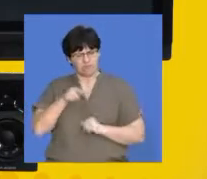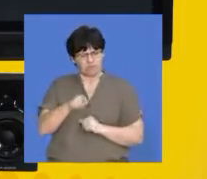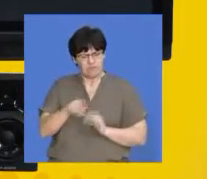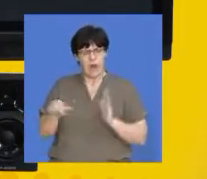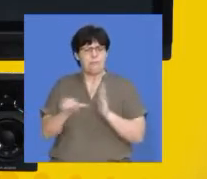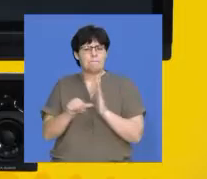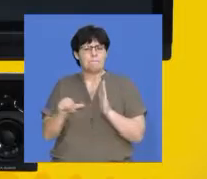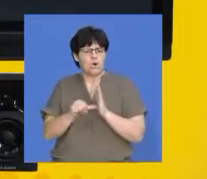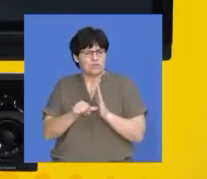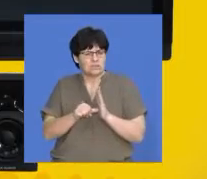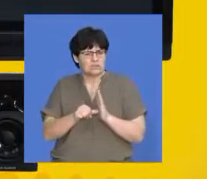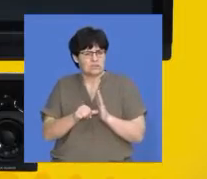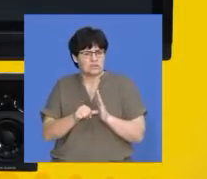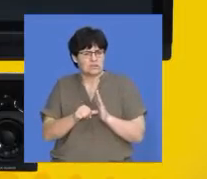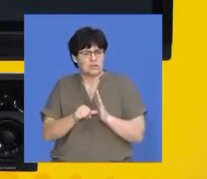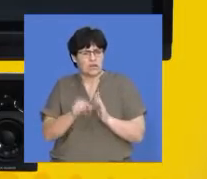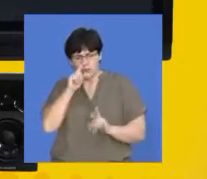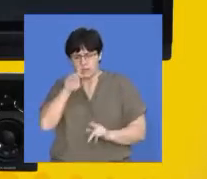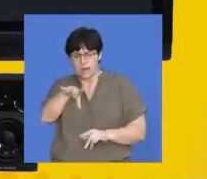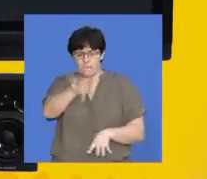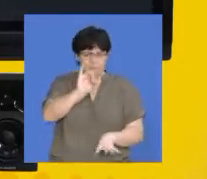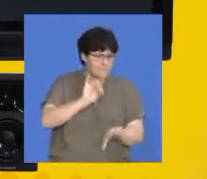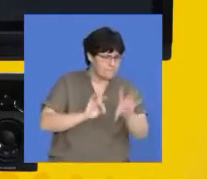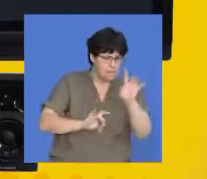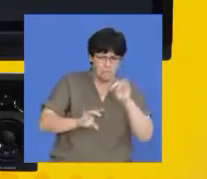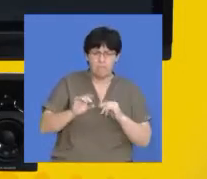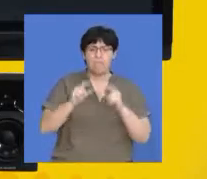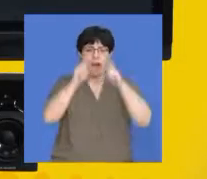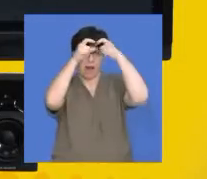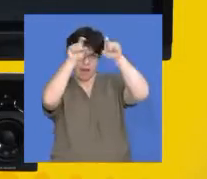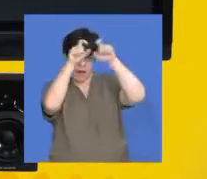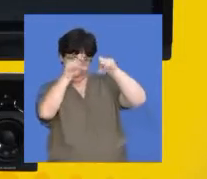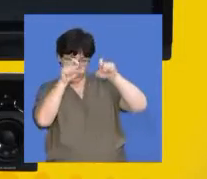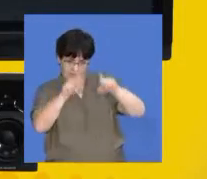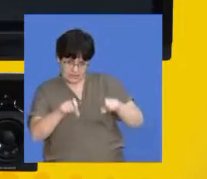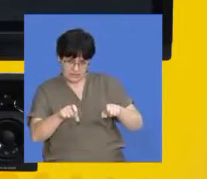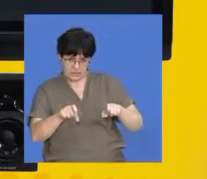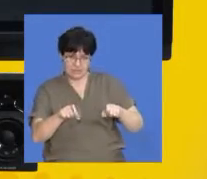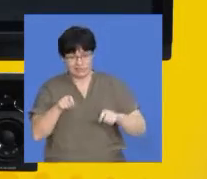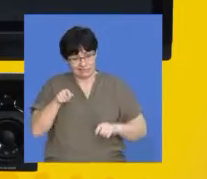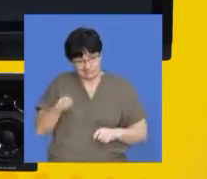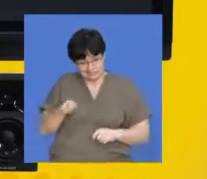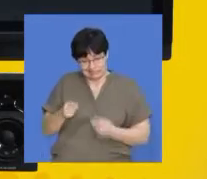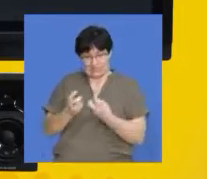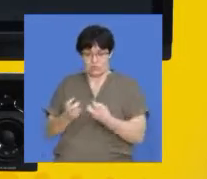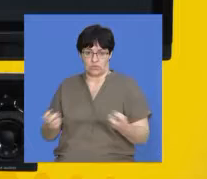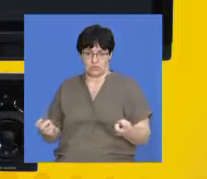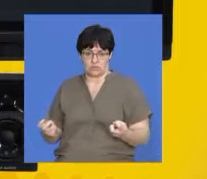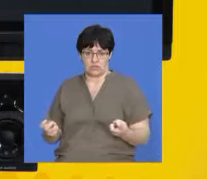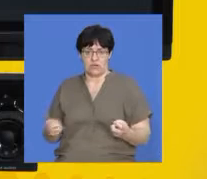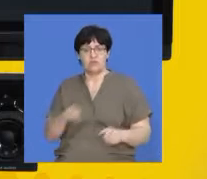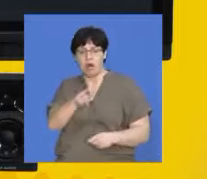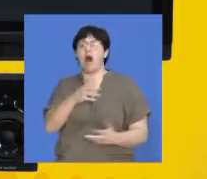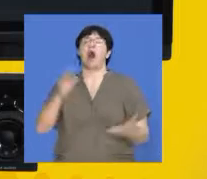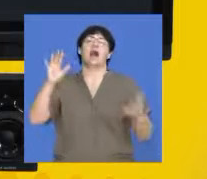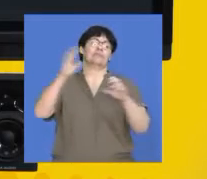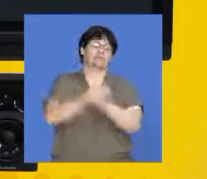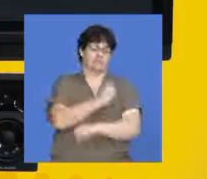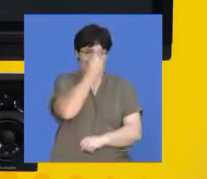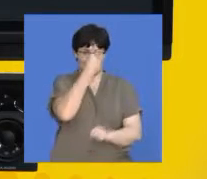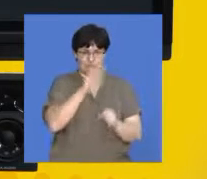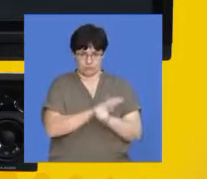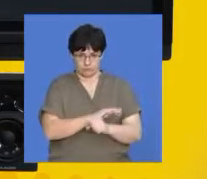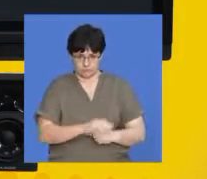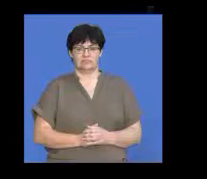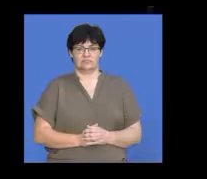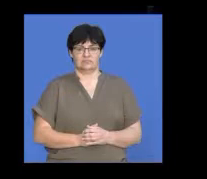things you need to pick and underline or highlight from the source in order to understand it. Okay,